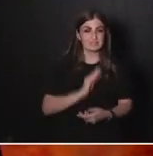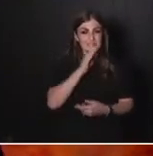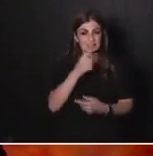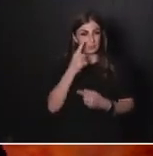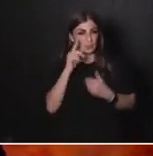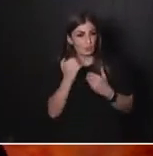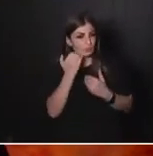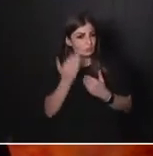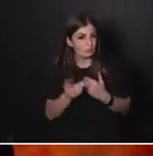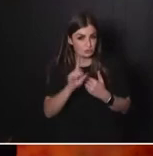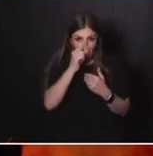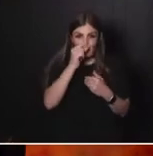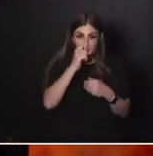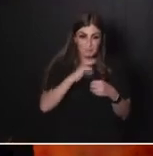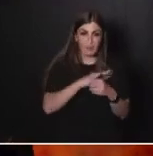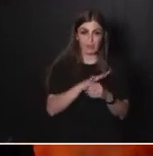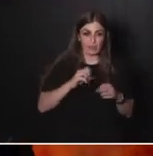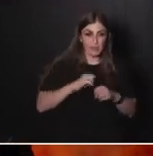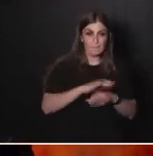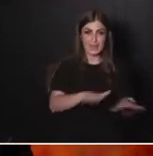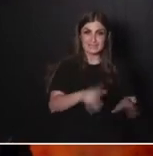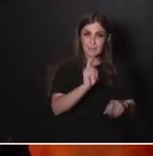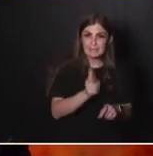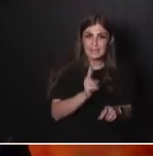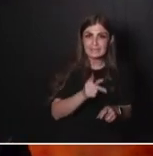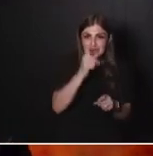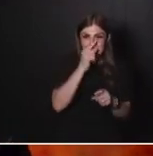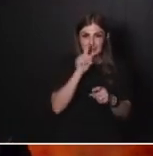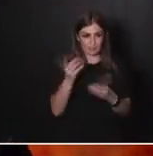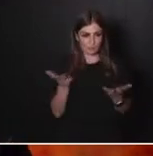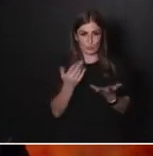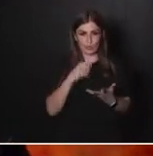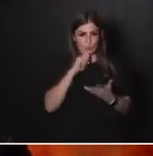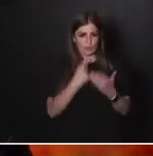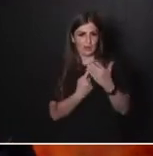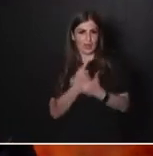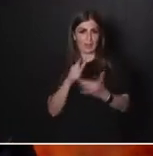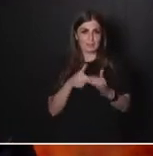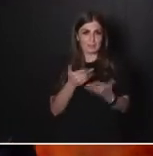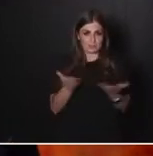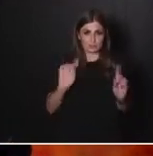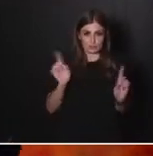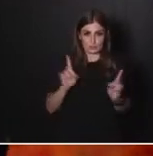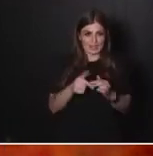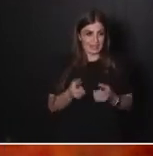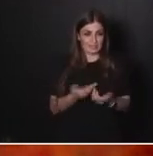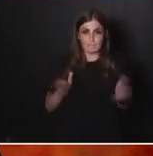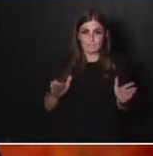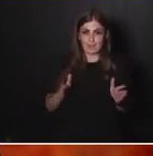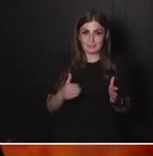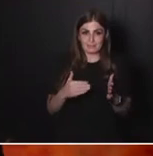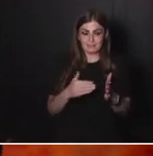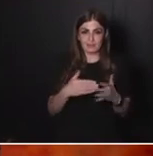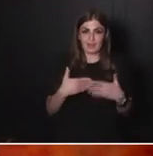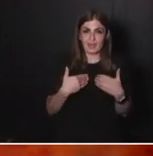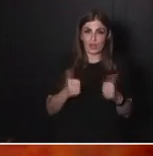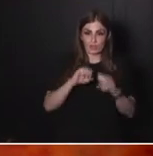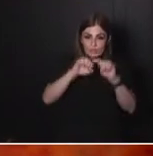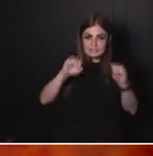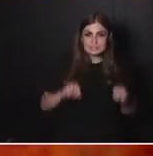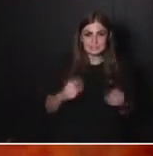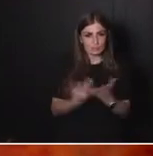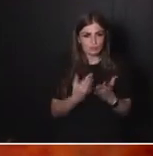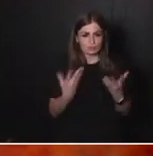future pandemics. Where would we be today without the public health system built by Labor over